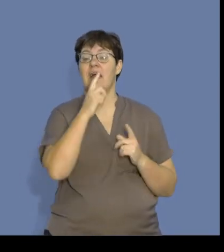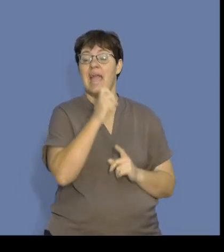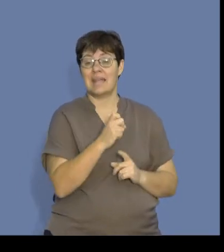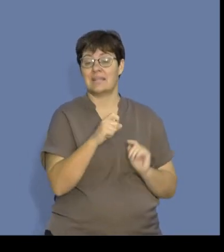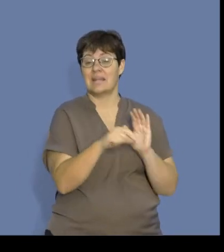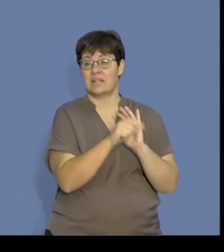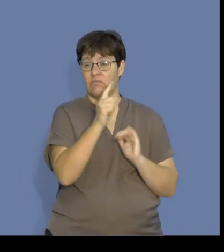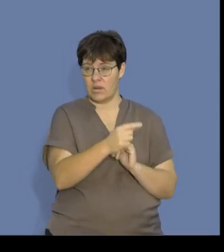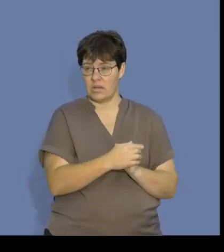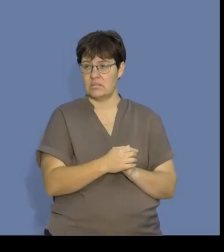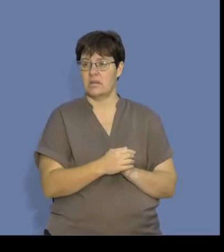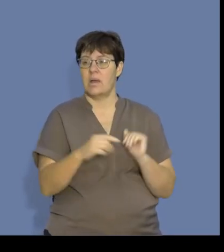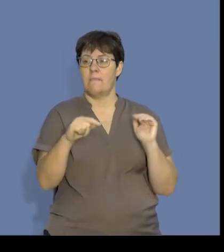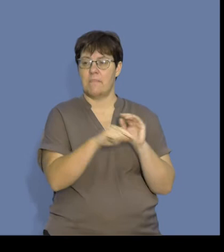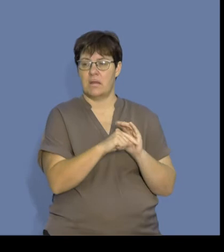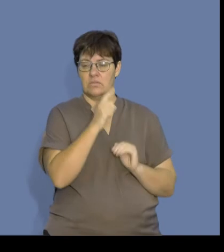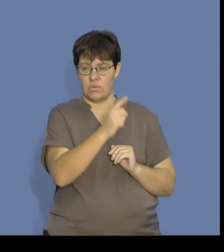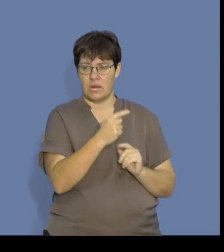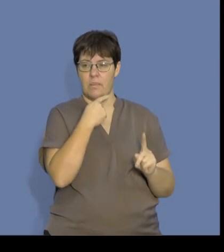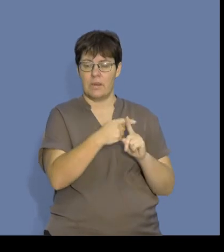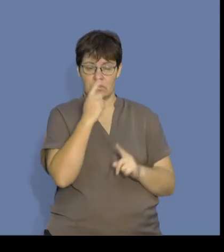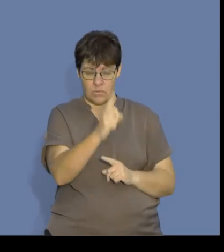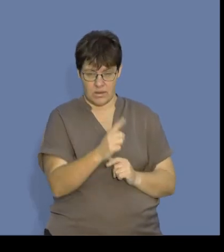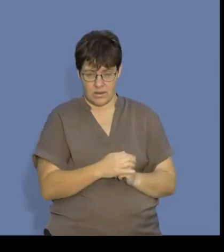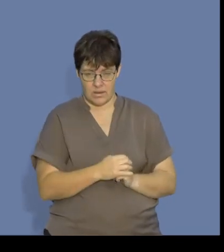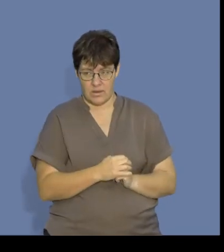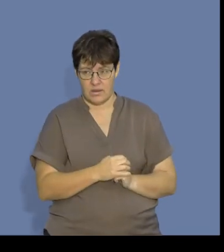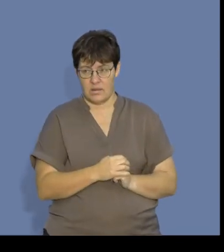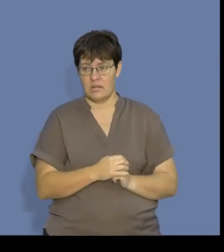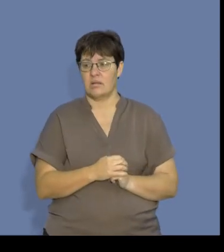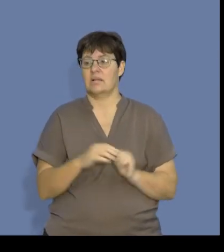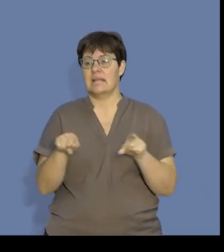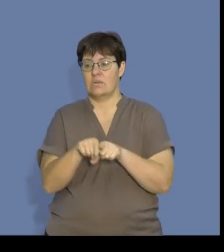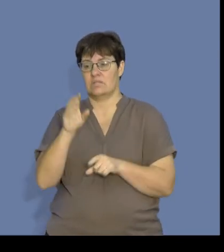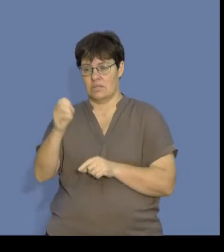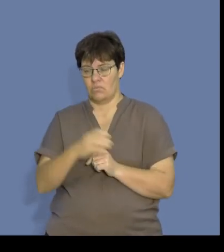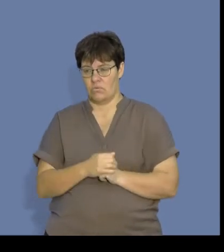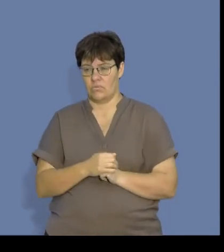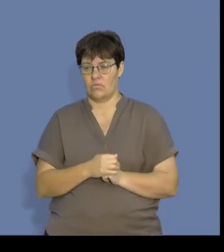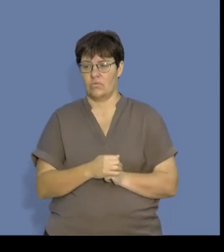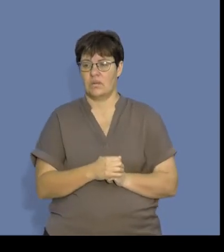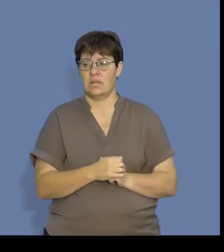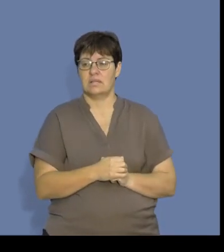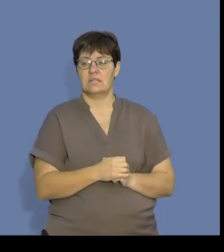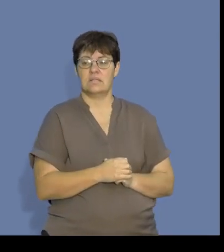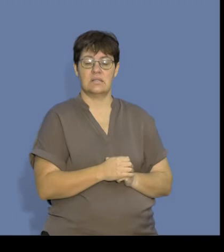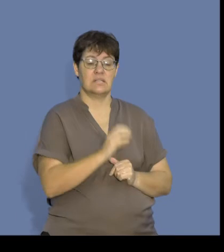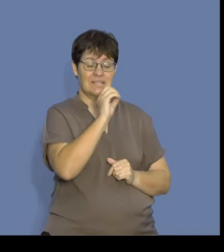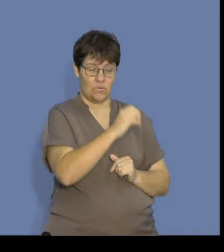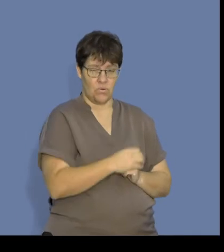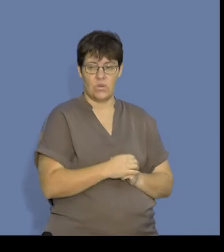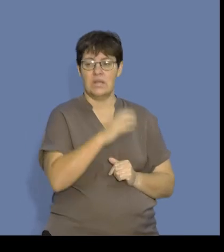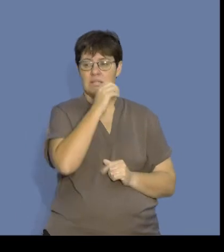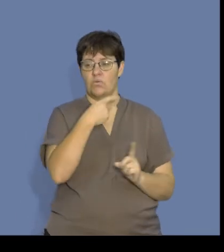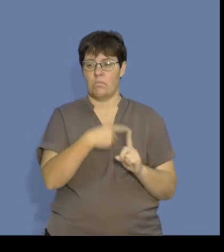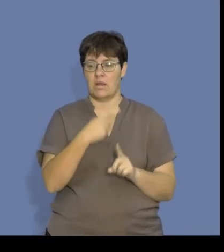is -1, it will be -1 plus 1, which is equals to 0. When x is 0, it will